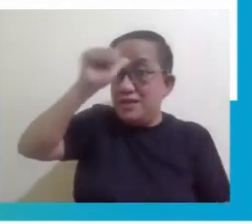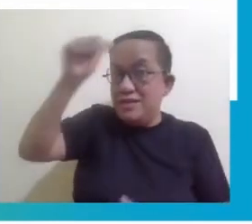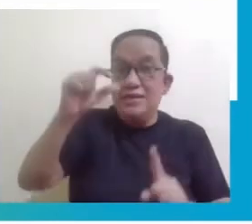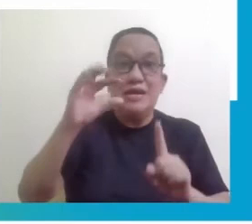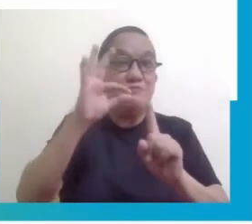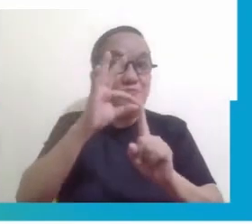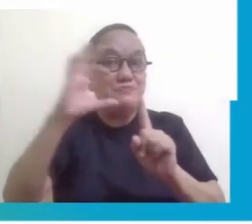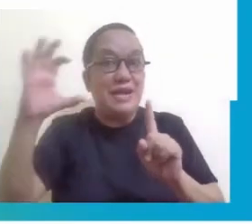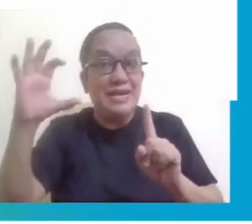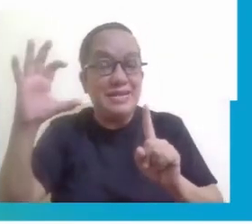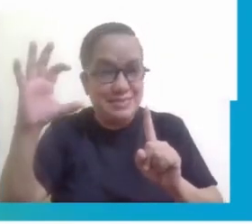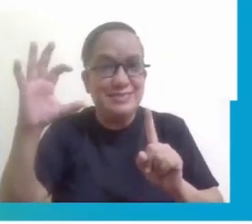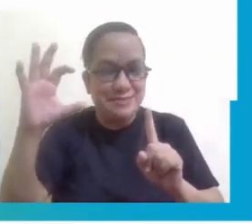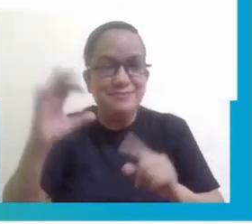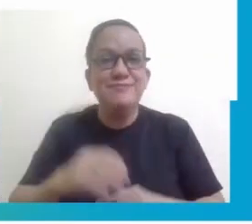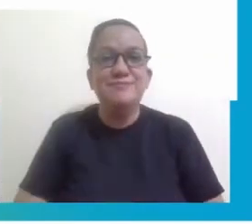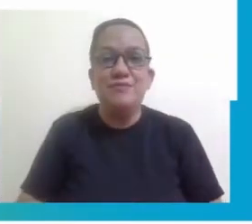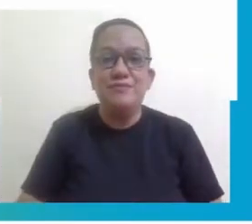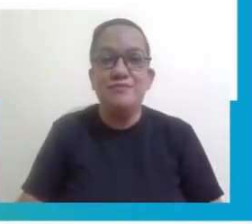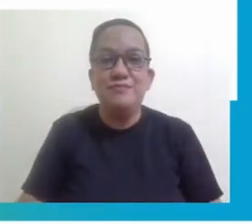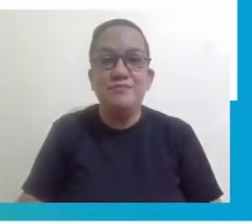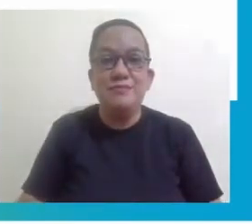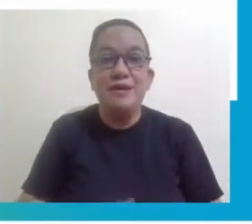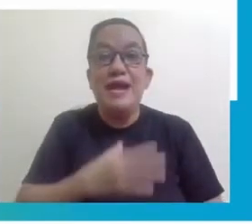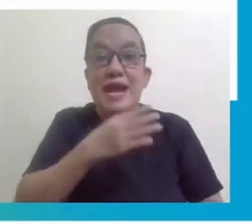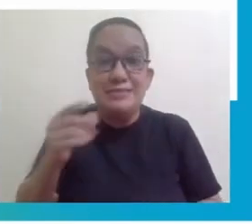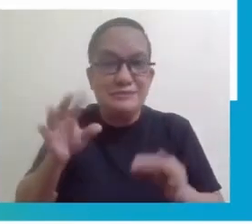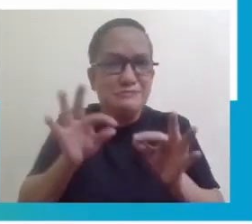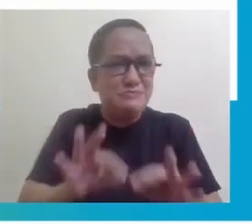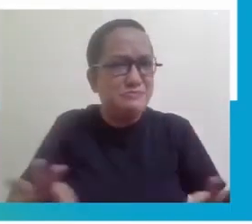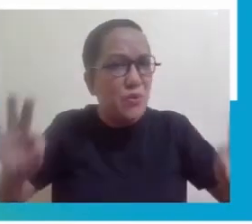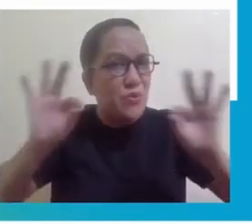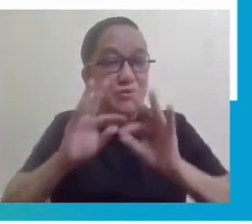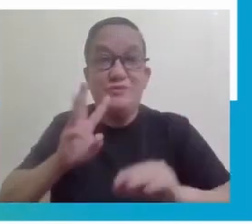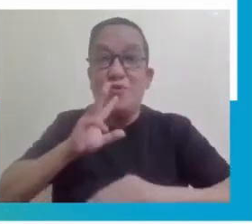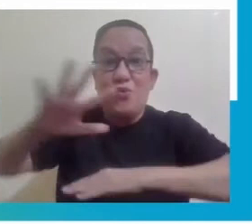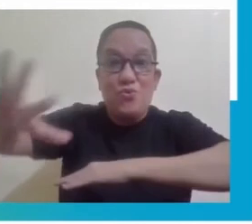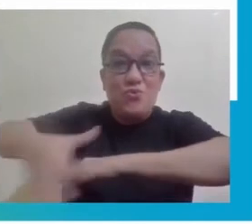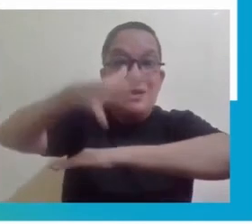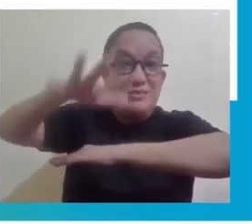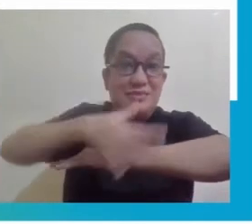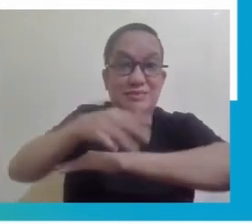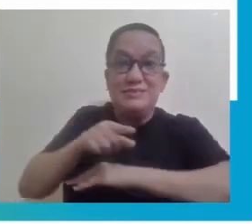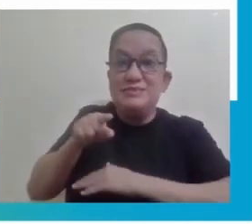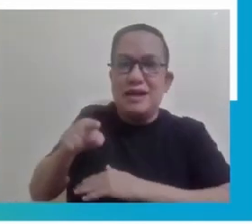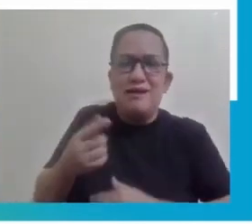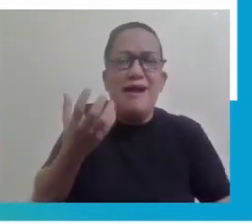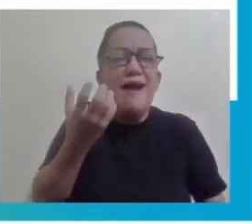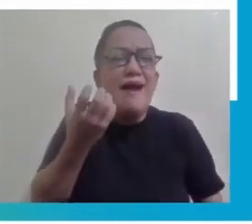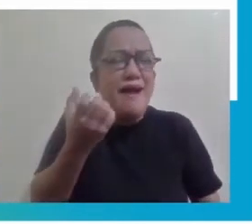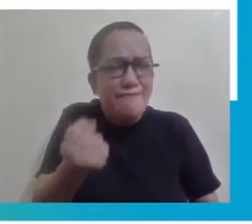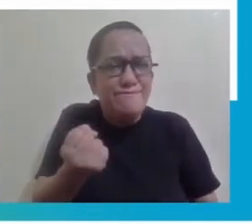framework and ocean health and the biodiversity were added as one of the